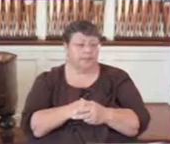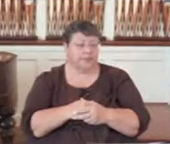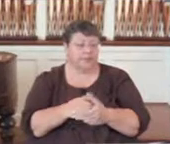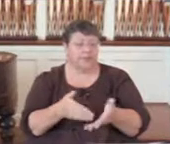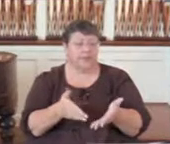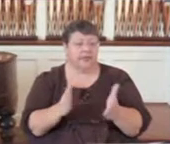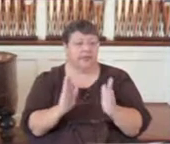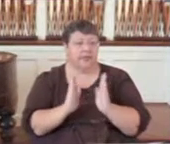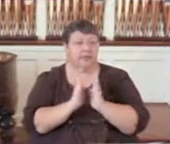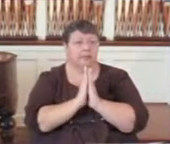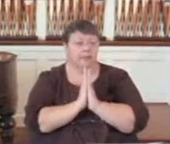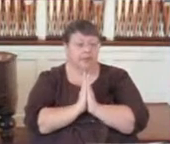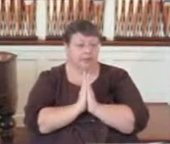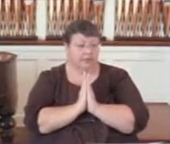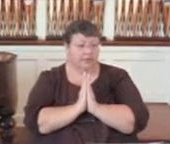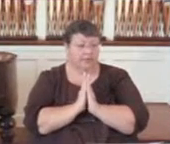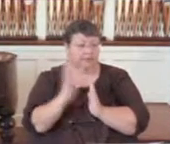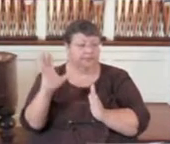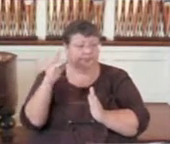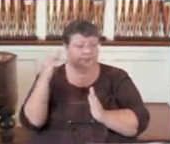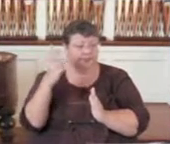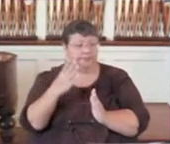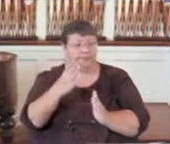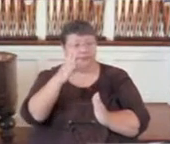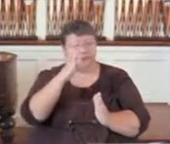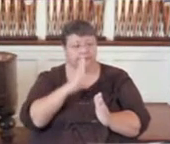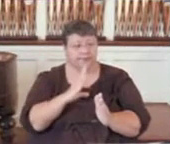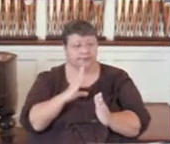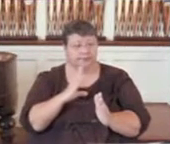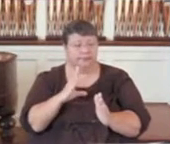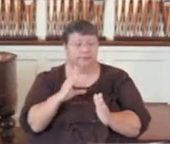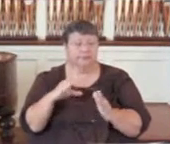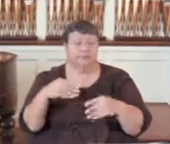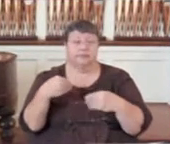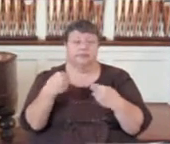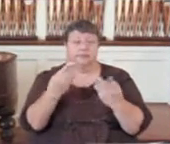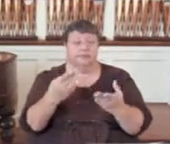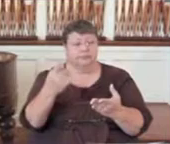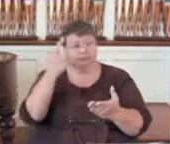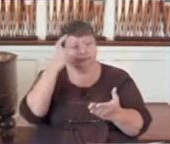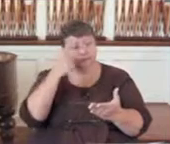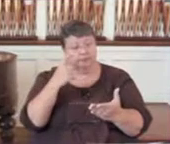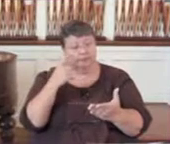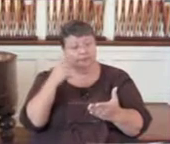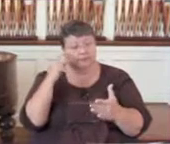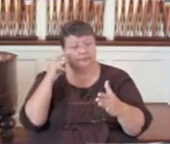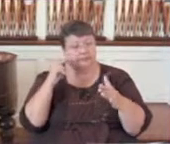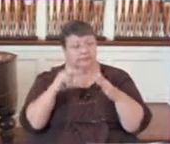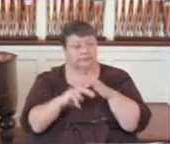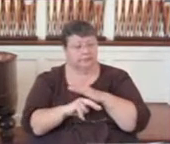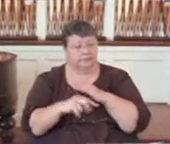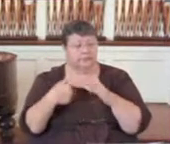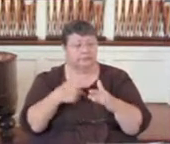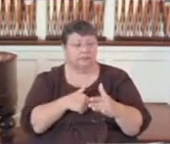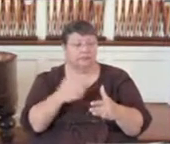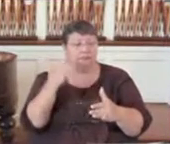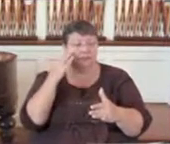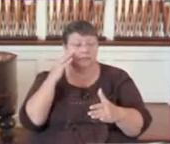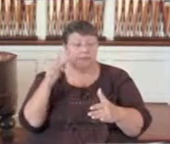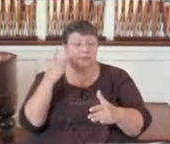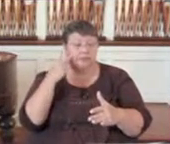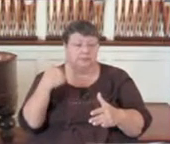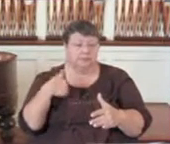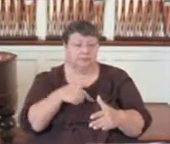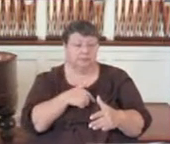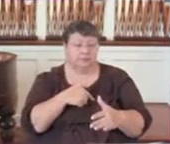Let us pray. Gracious God, source of wisdom and insight, we know you